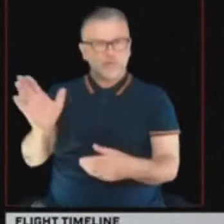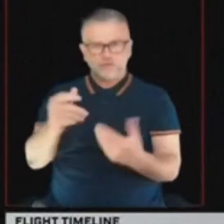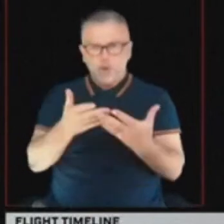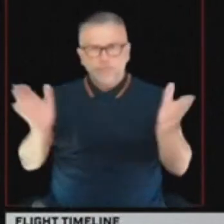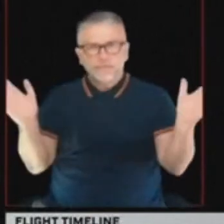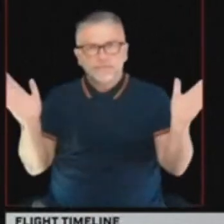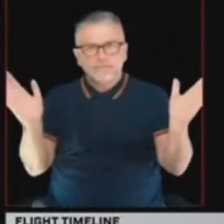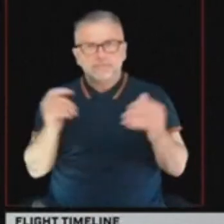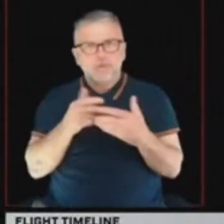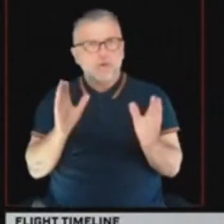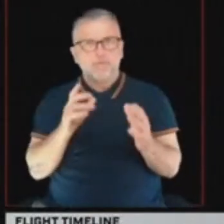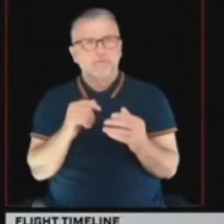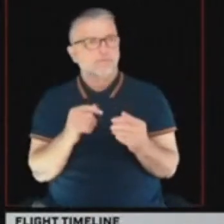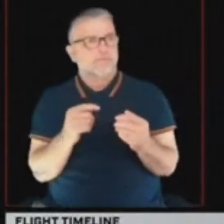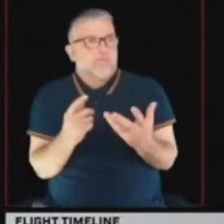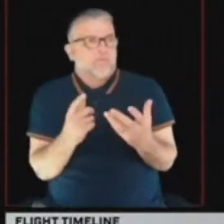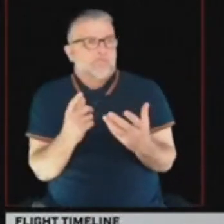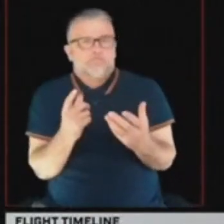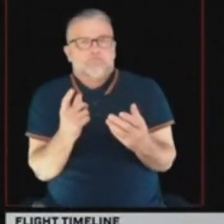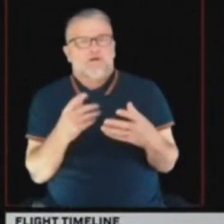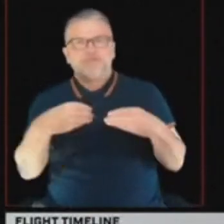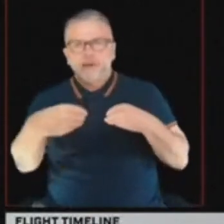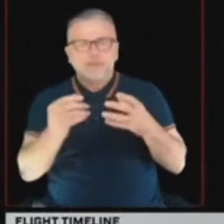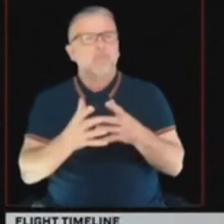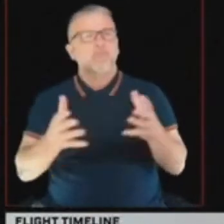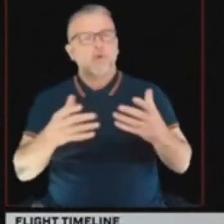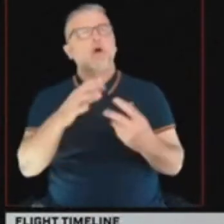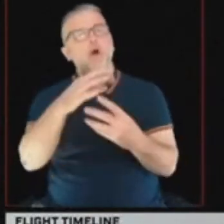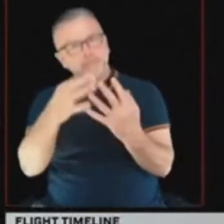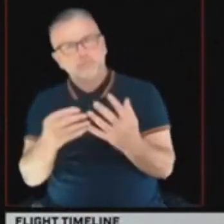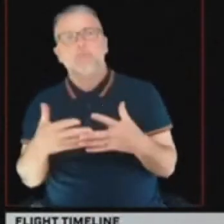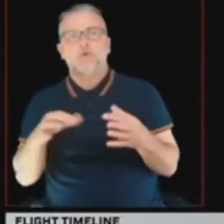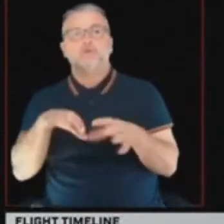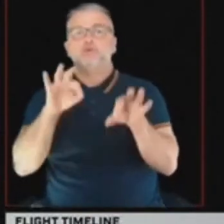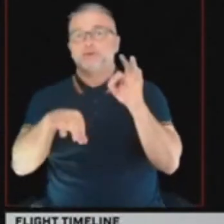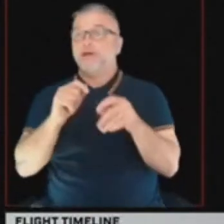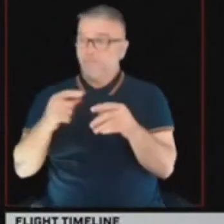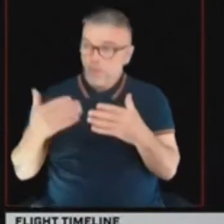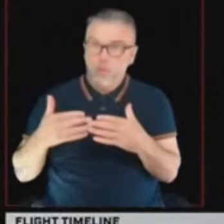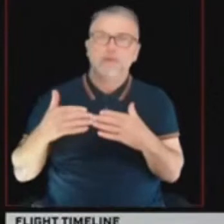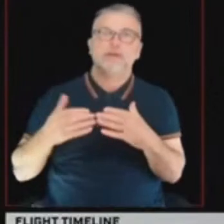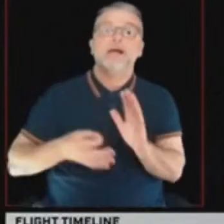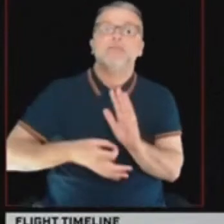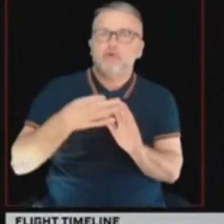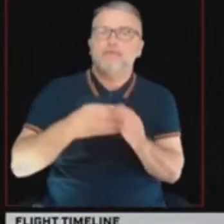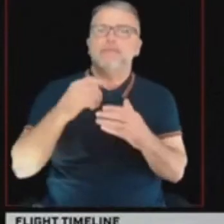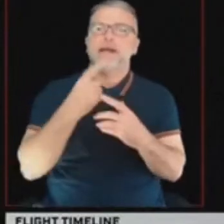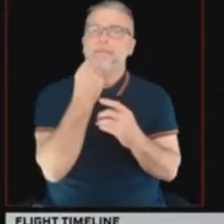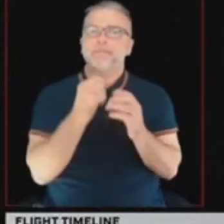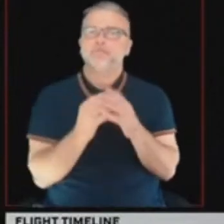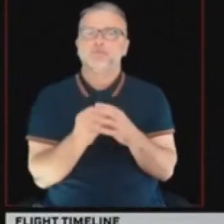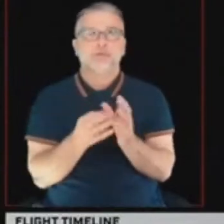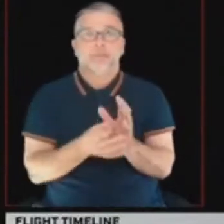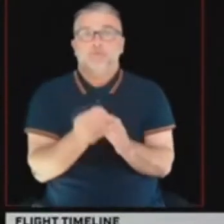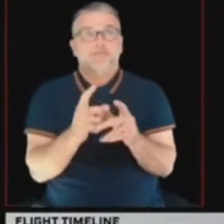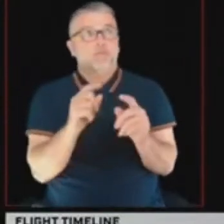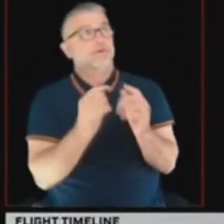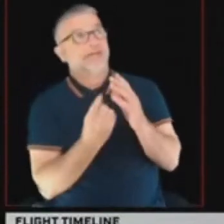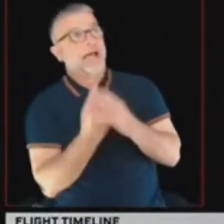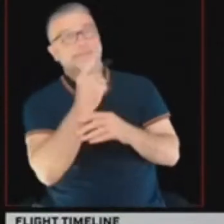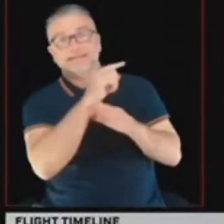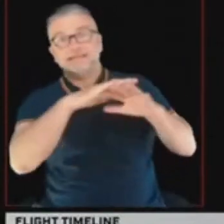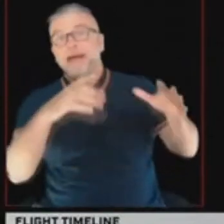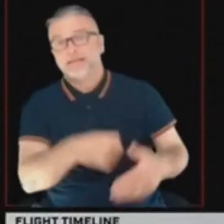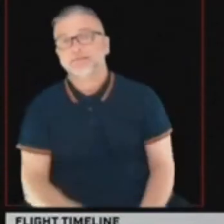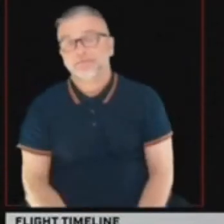the aperture for more advancement and more ability to do what we need to do in space. And